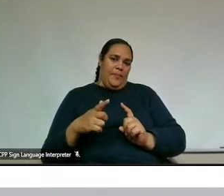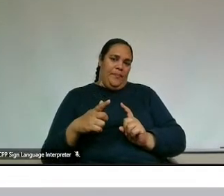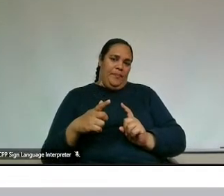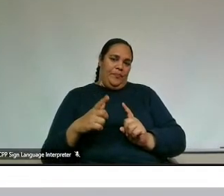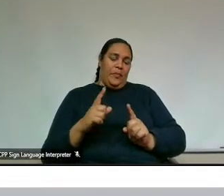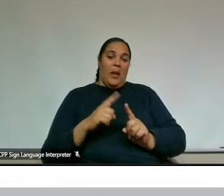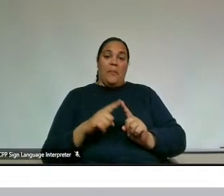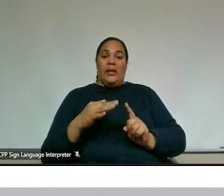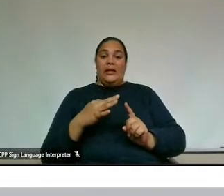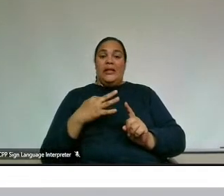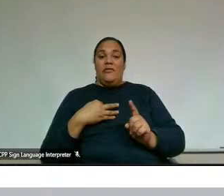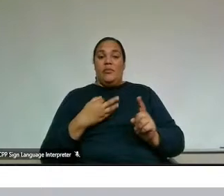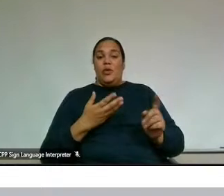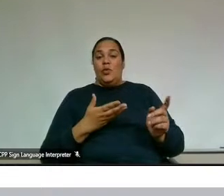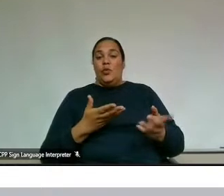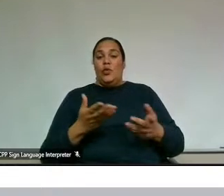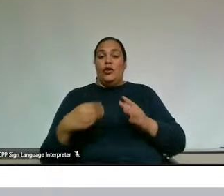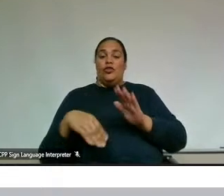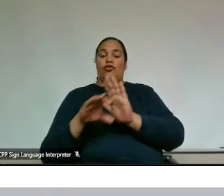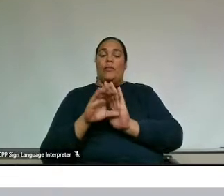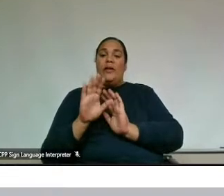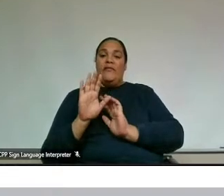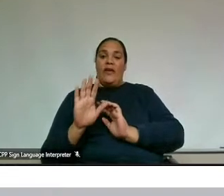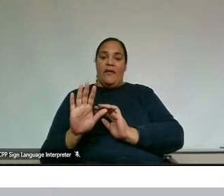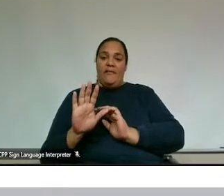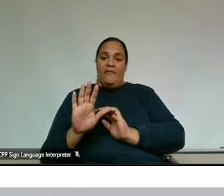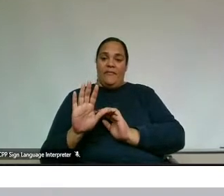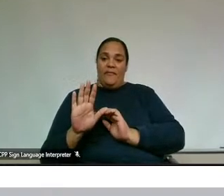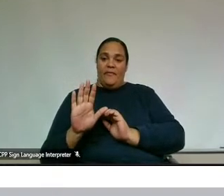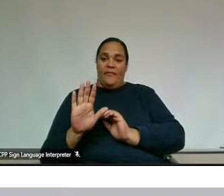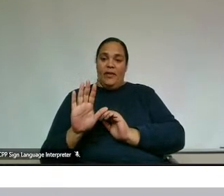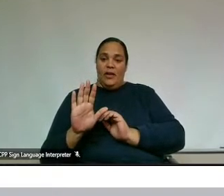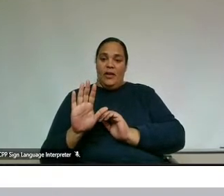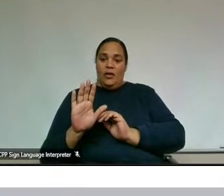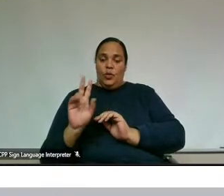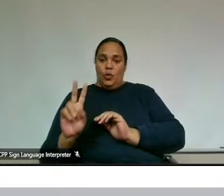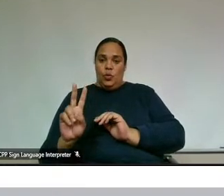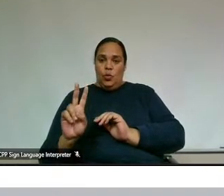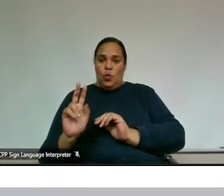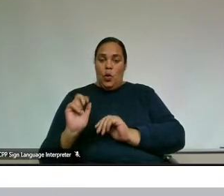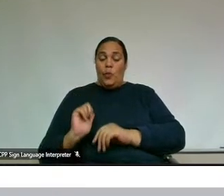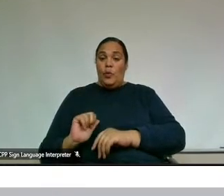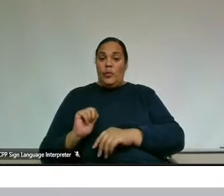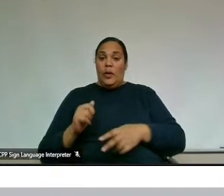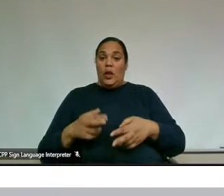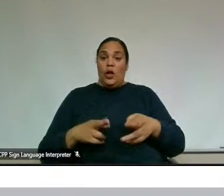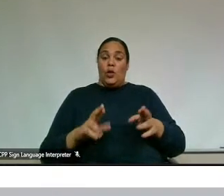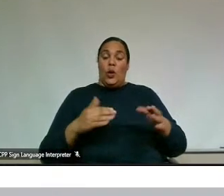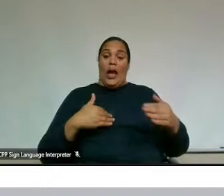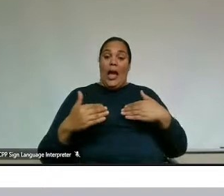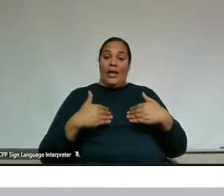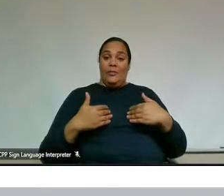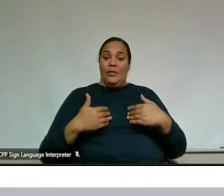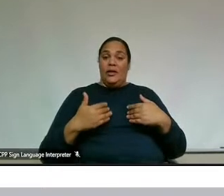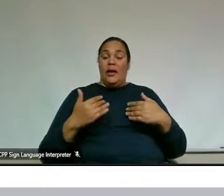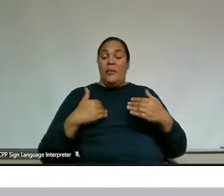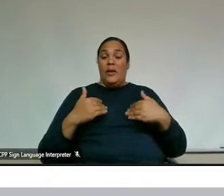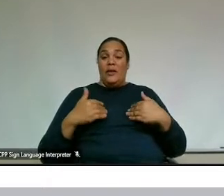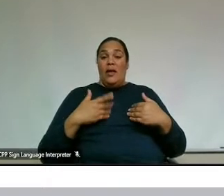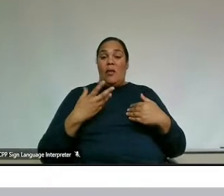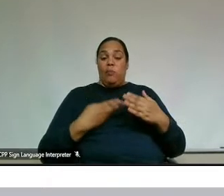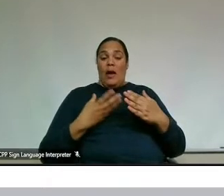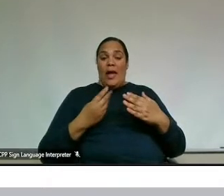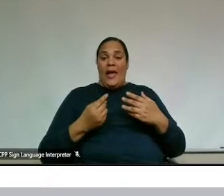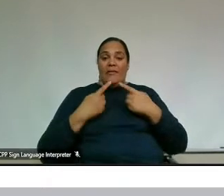If I take you to chapter 5.2, municipal road administration by municipal consists of